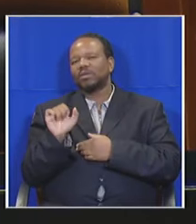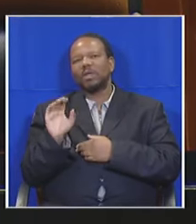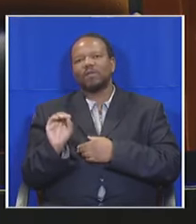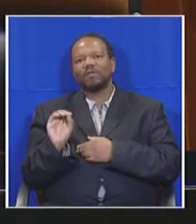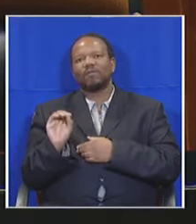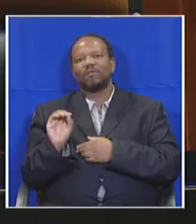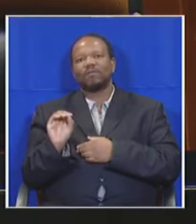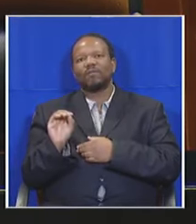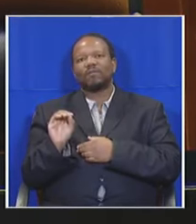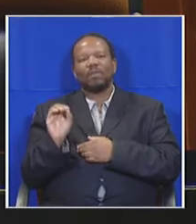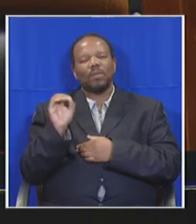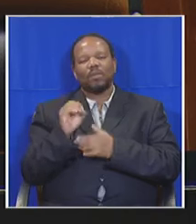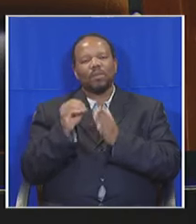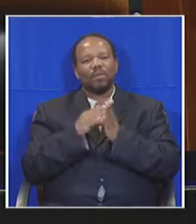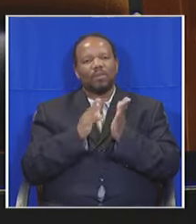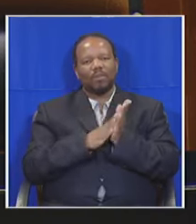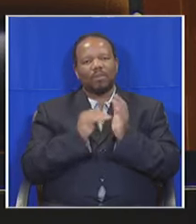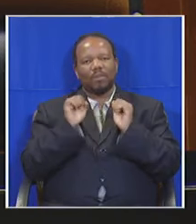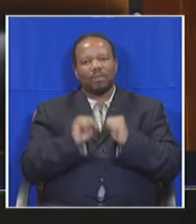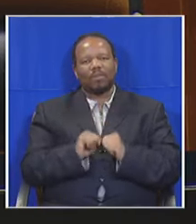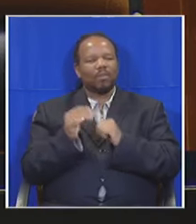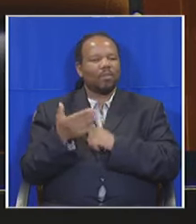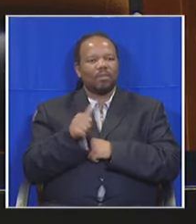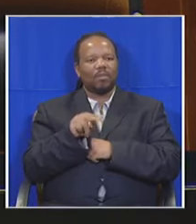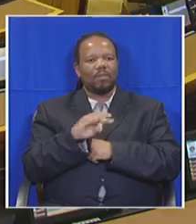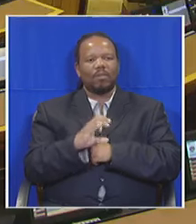motion? No objections agreed to. ANC.